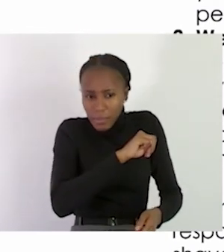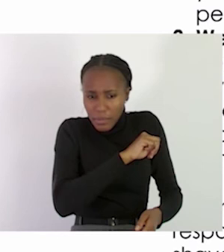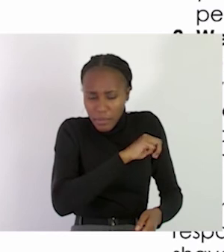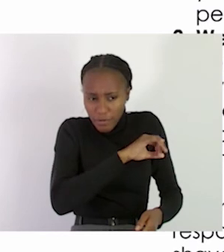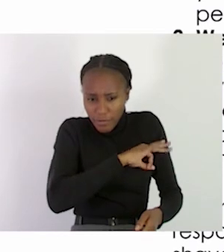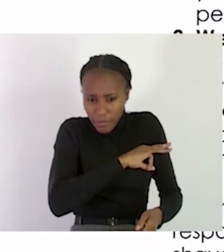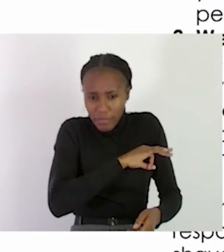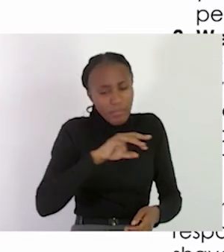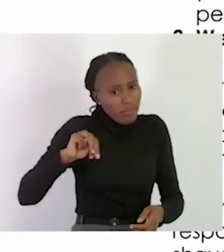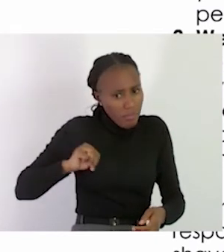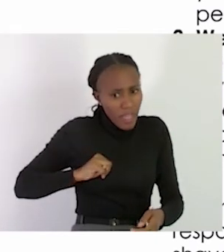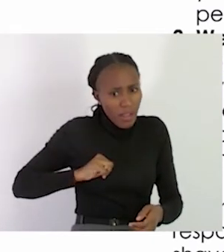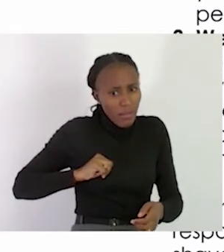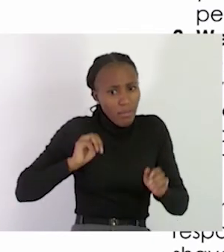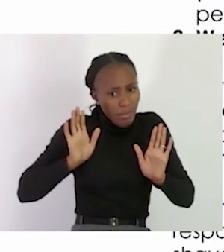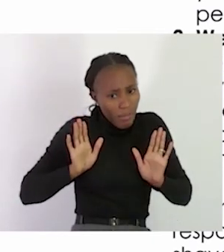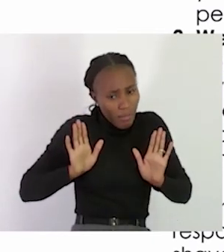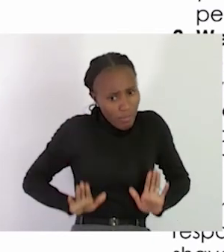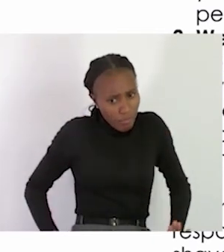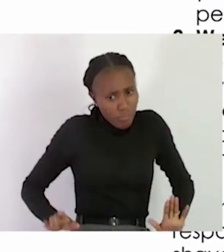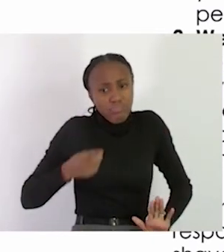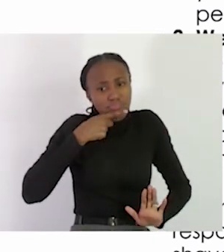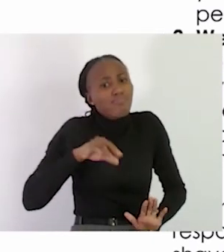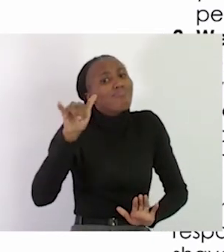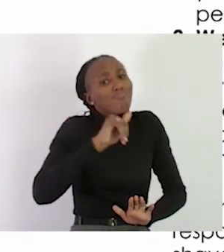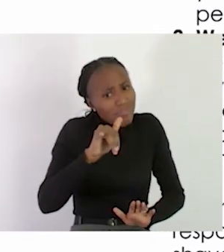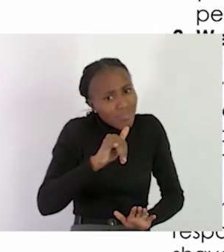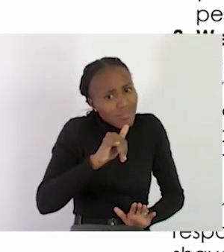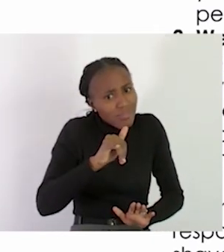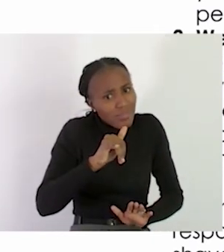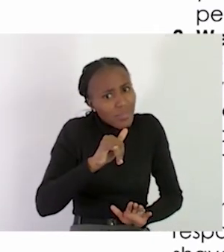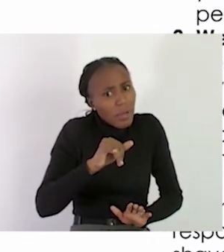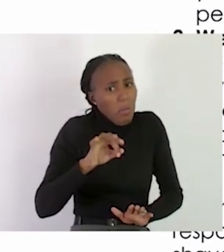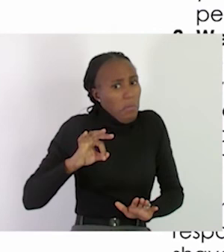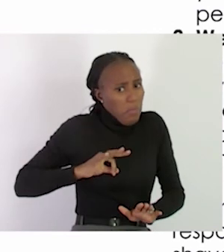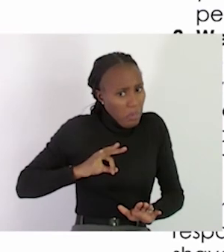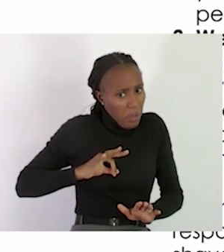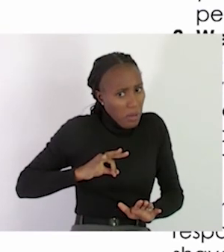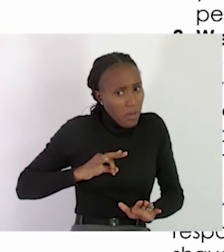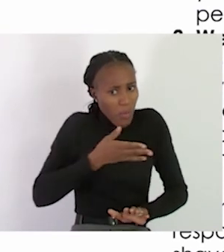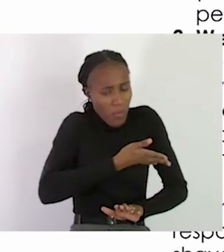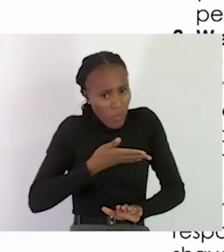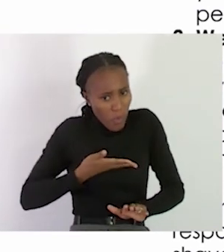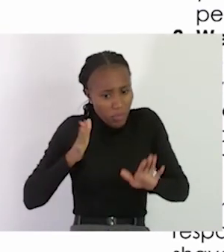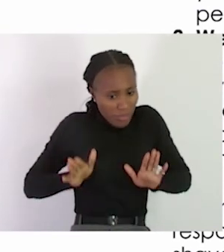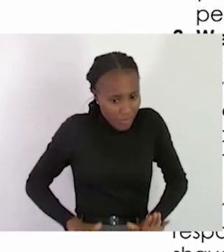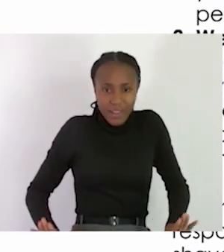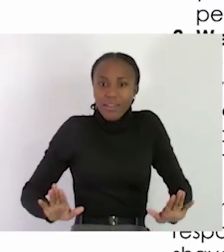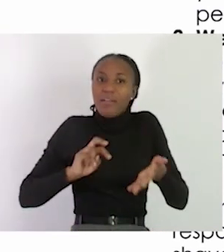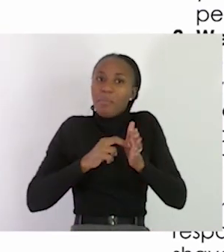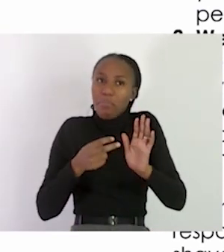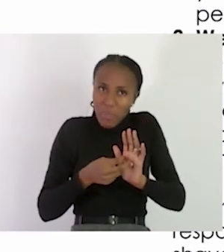boy? Are you a man? Male, man or boy? And female, are you a woman? Are you a